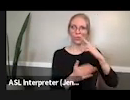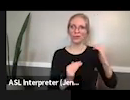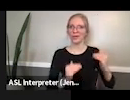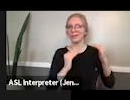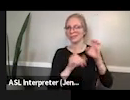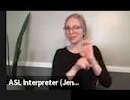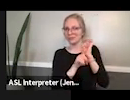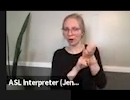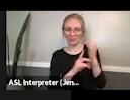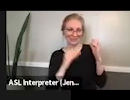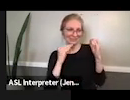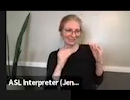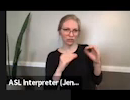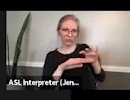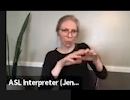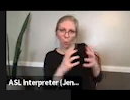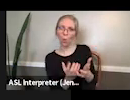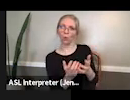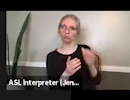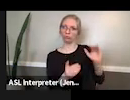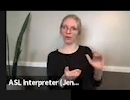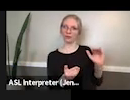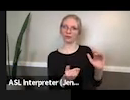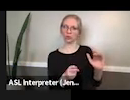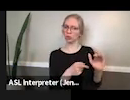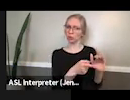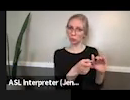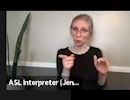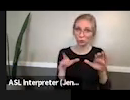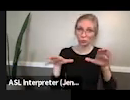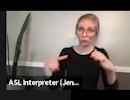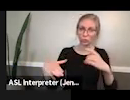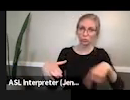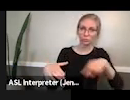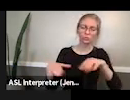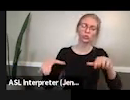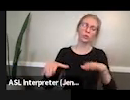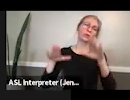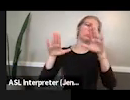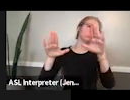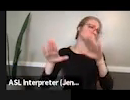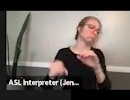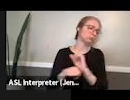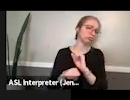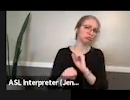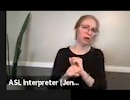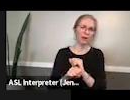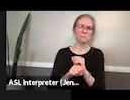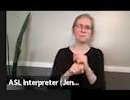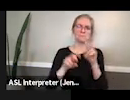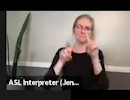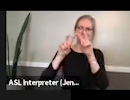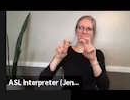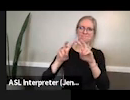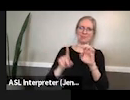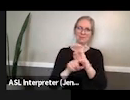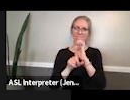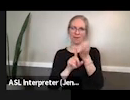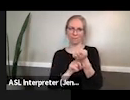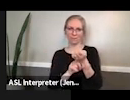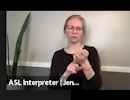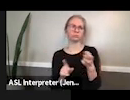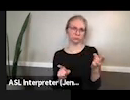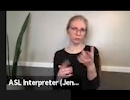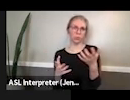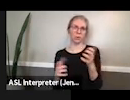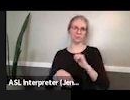whole child. You do such a beautiful job as a group of looking at the environment, and you want to set up your environment so